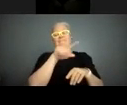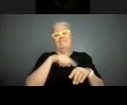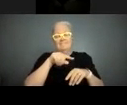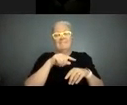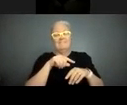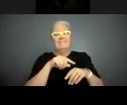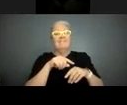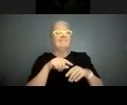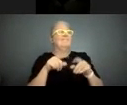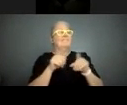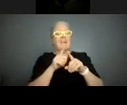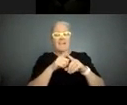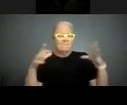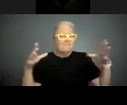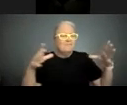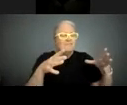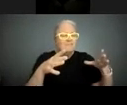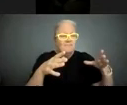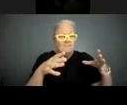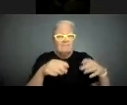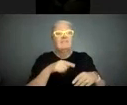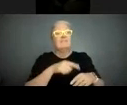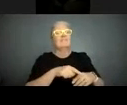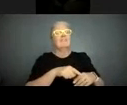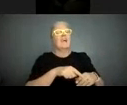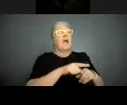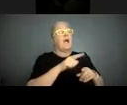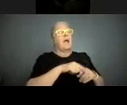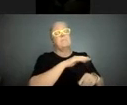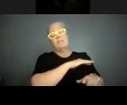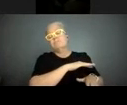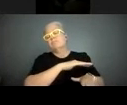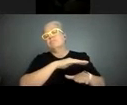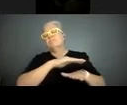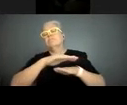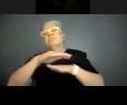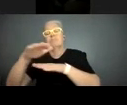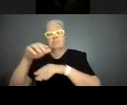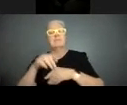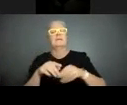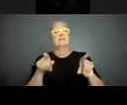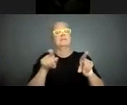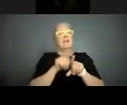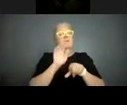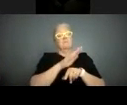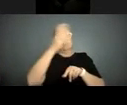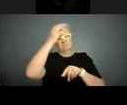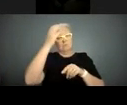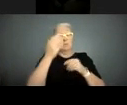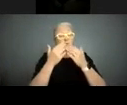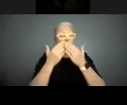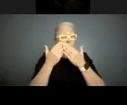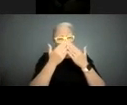or nurseries, going right the way through with their peers in the state school system with the support. Now, of course, there was